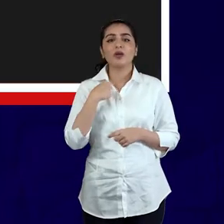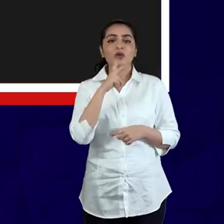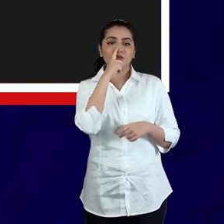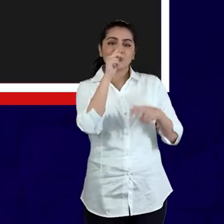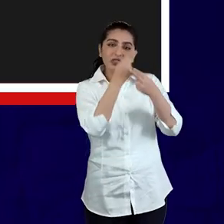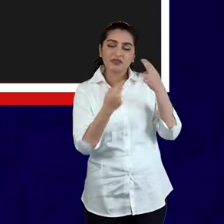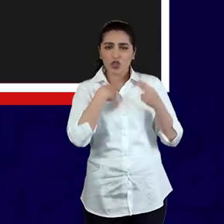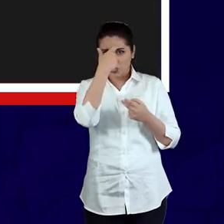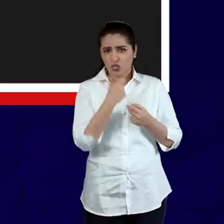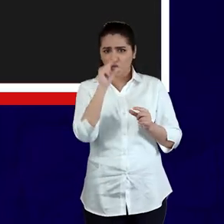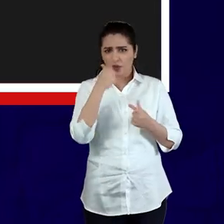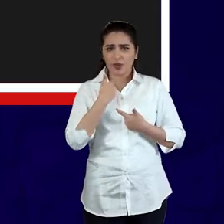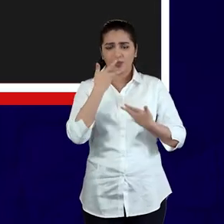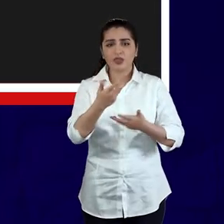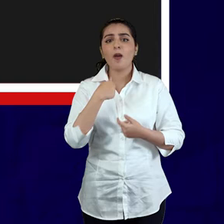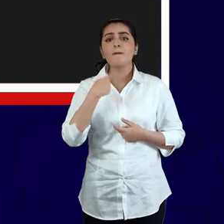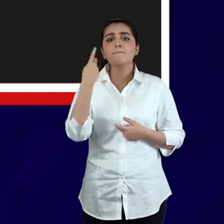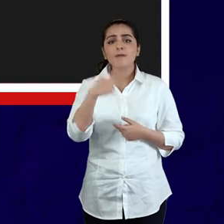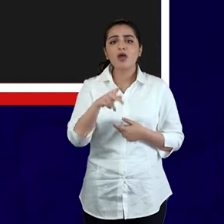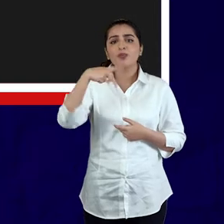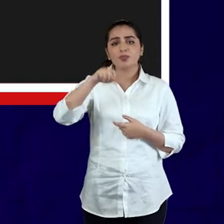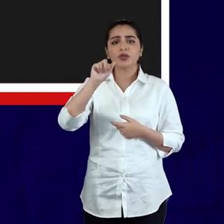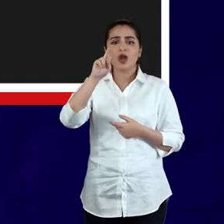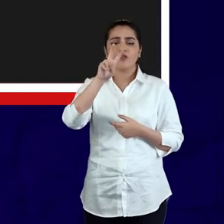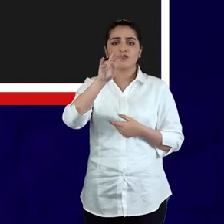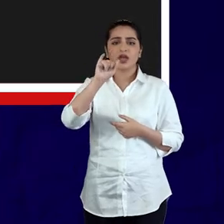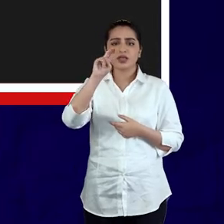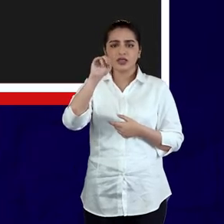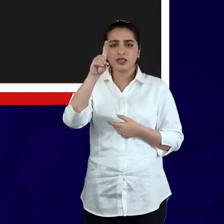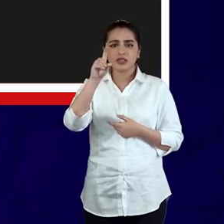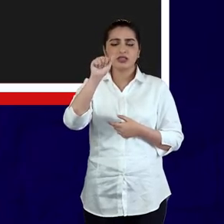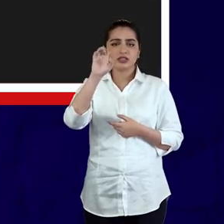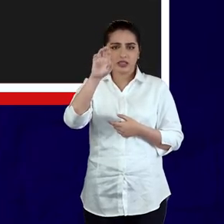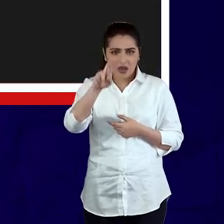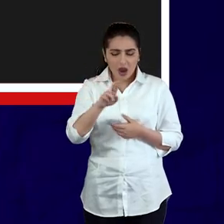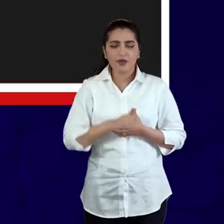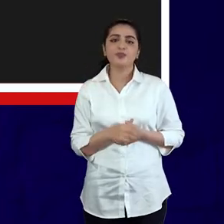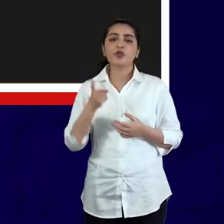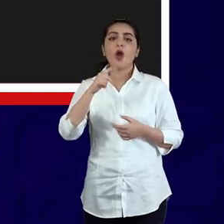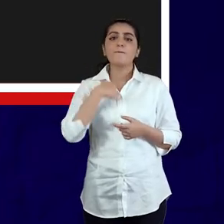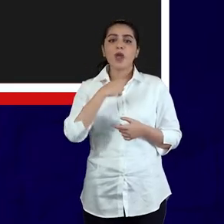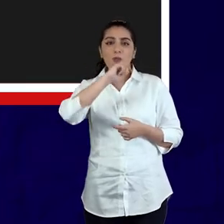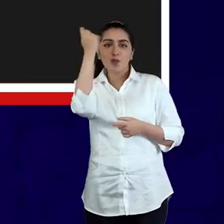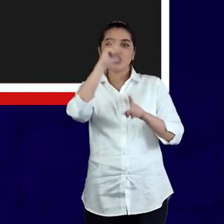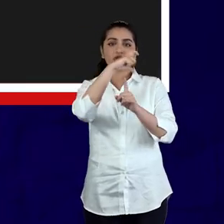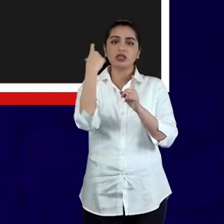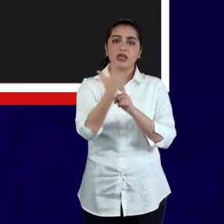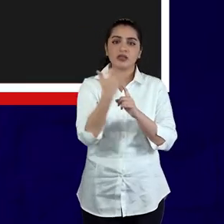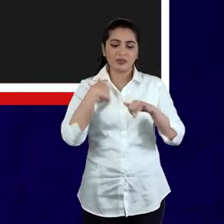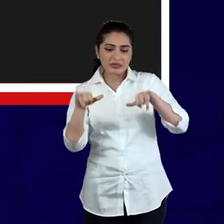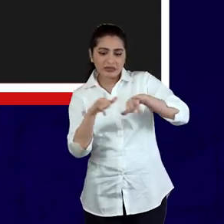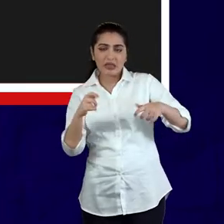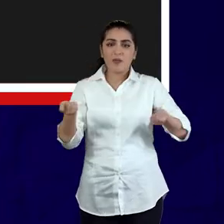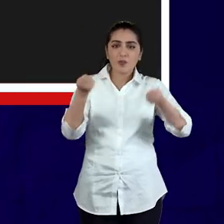quick introduction to myself. My name is Pavinda Marwaha, and I work for the British Council within the